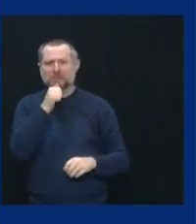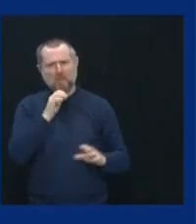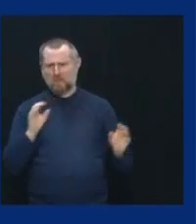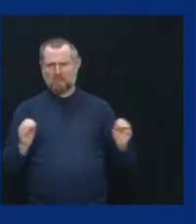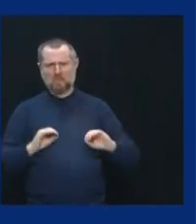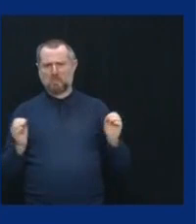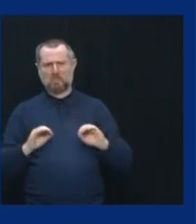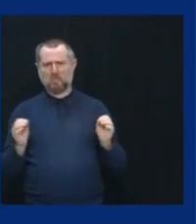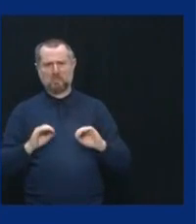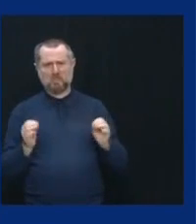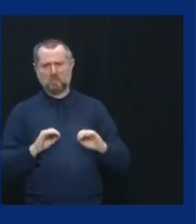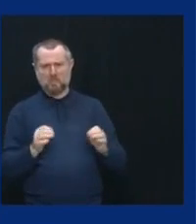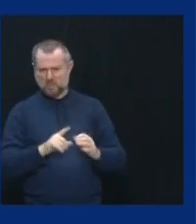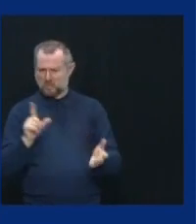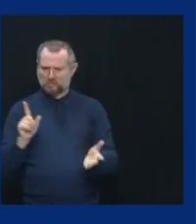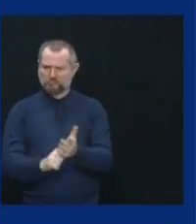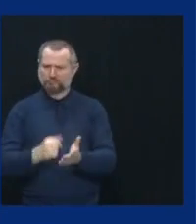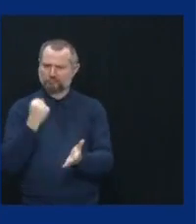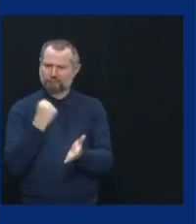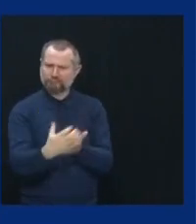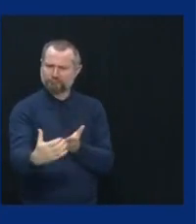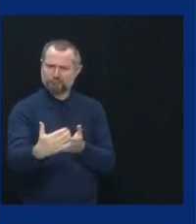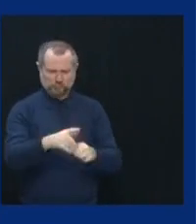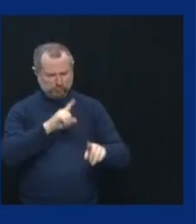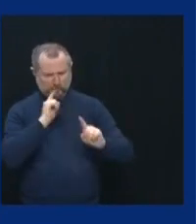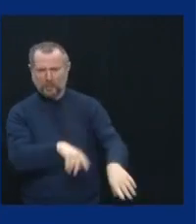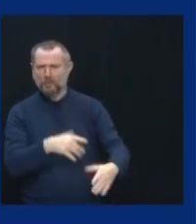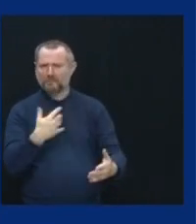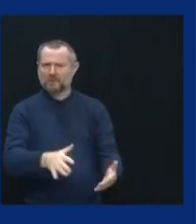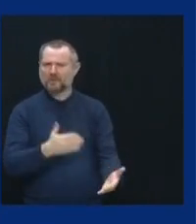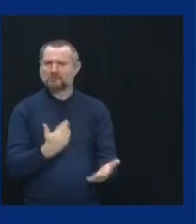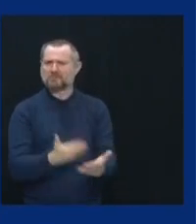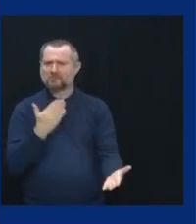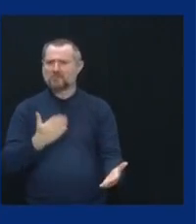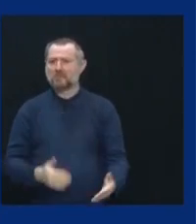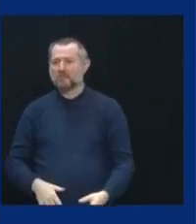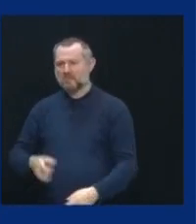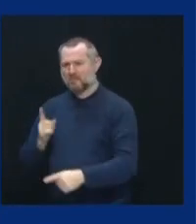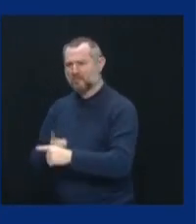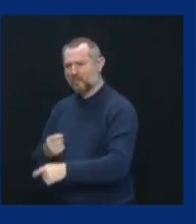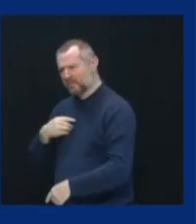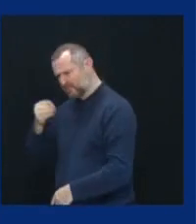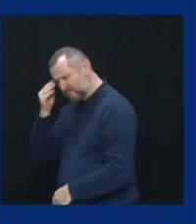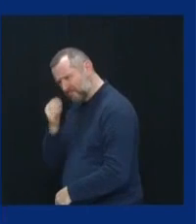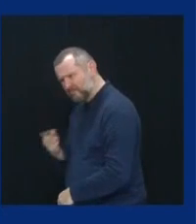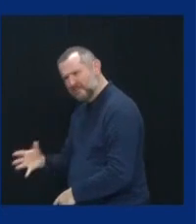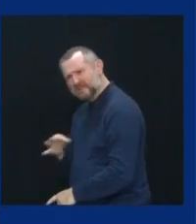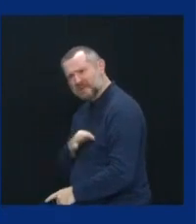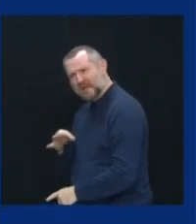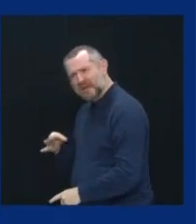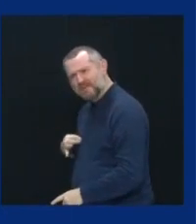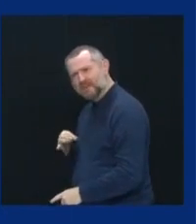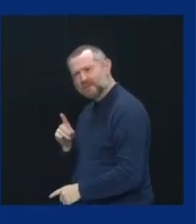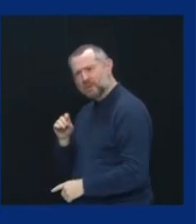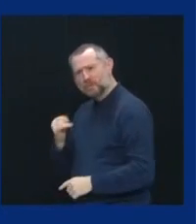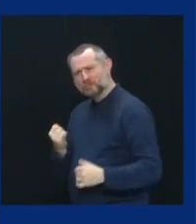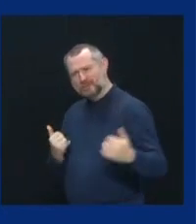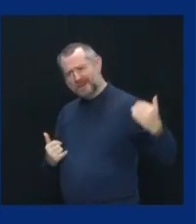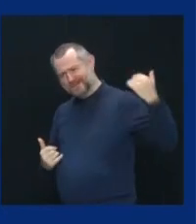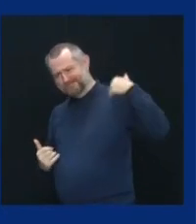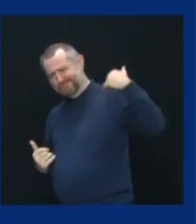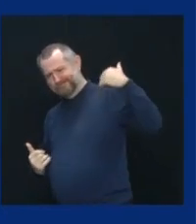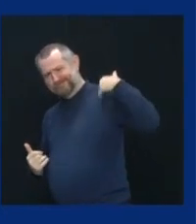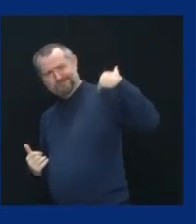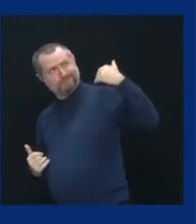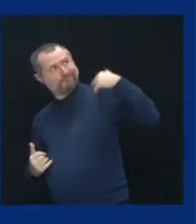were in the newspaper. Staff was told that DOJ was, we were